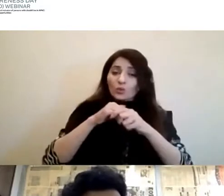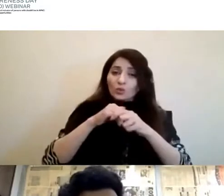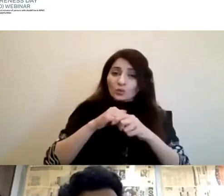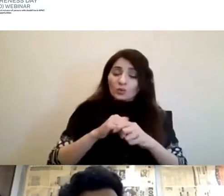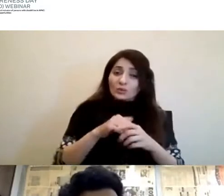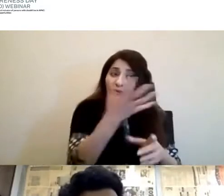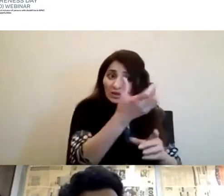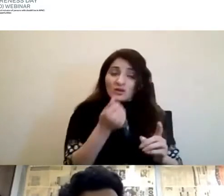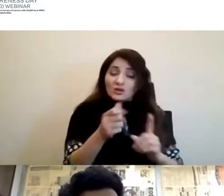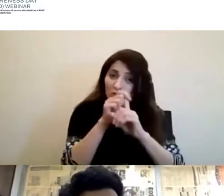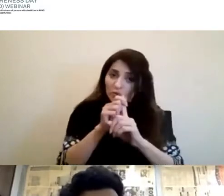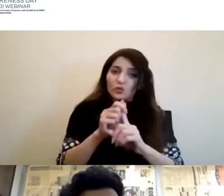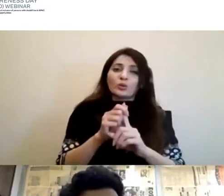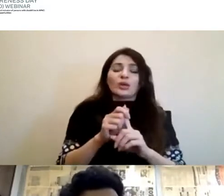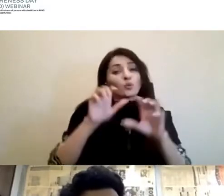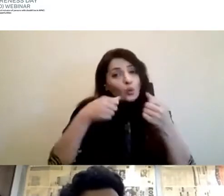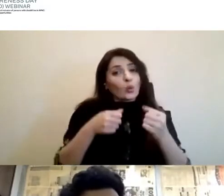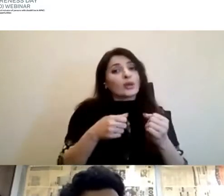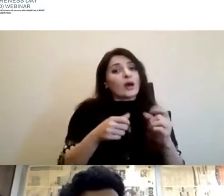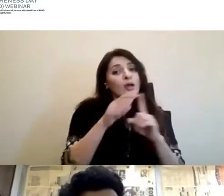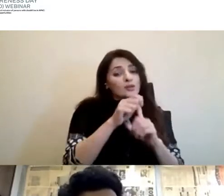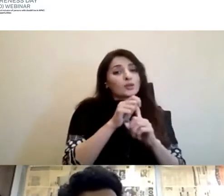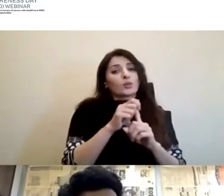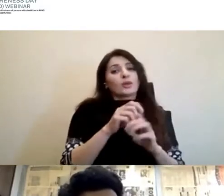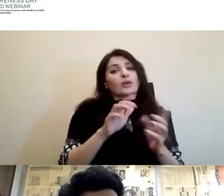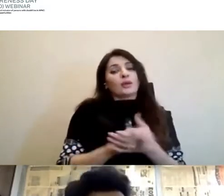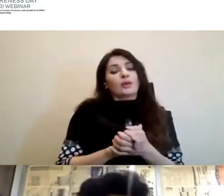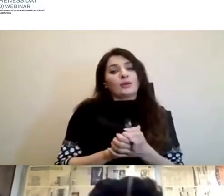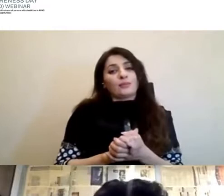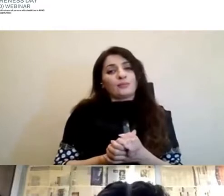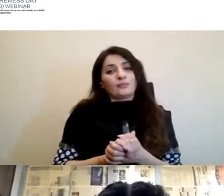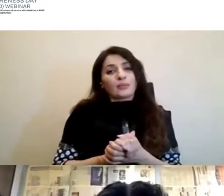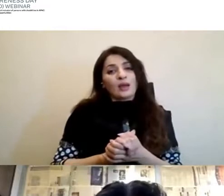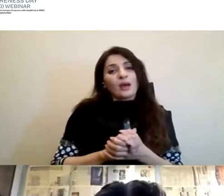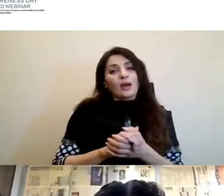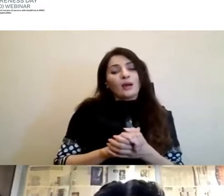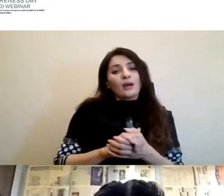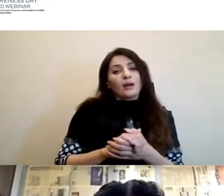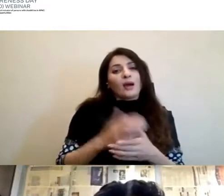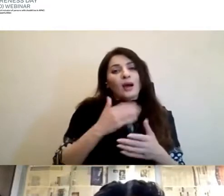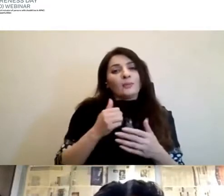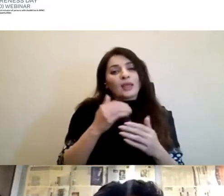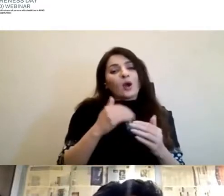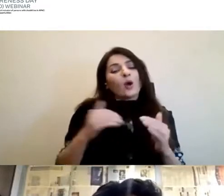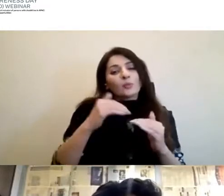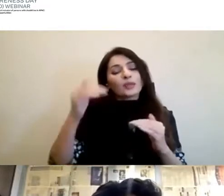through devices and services. We should be going on to more advanced developments of